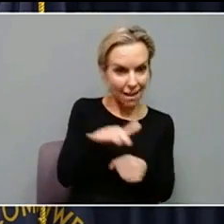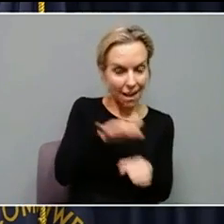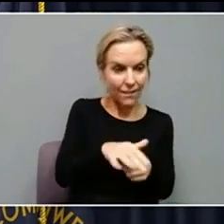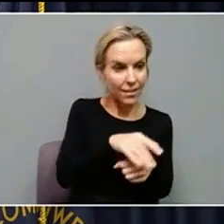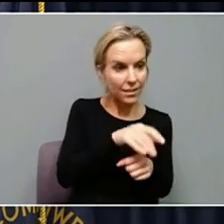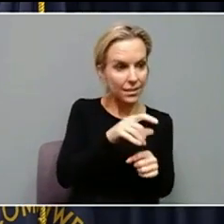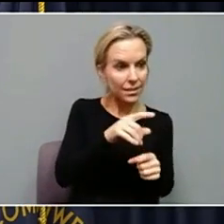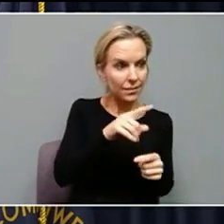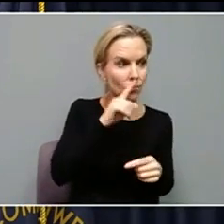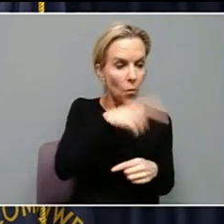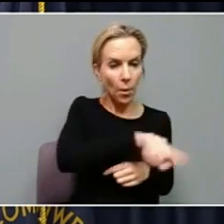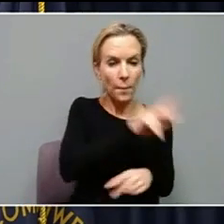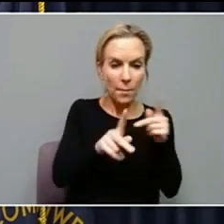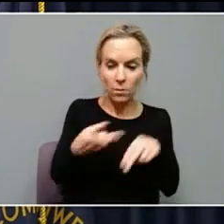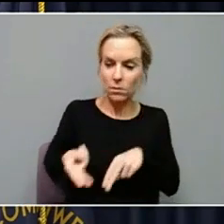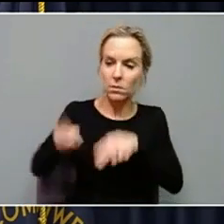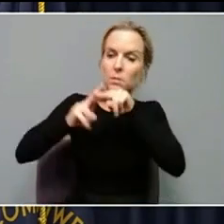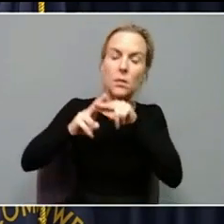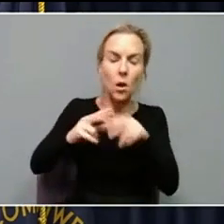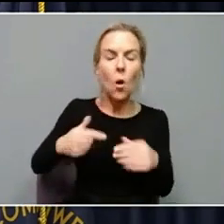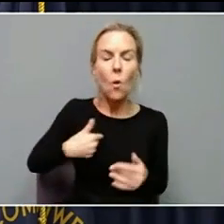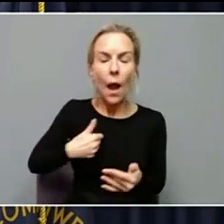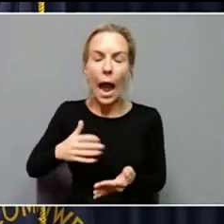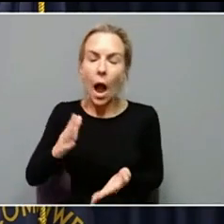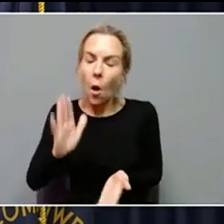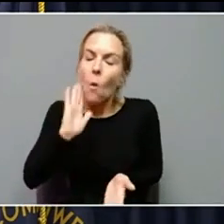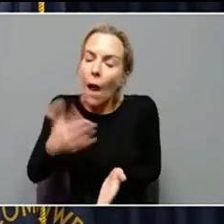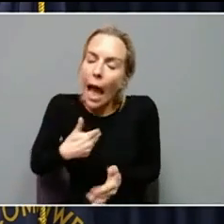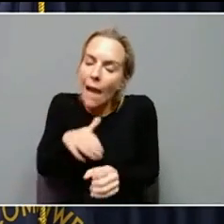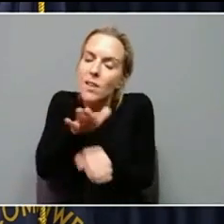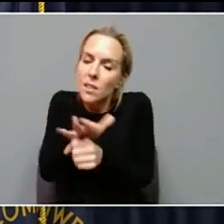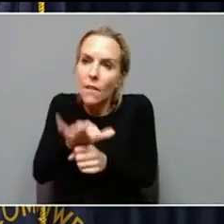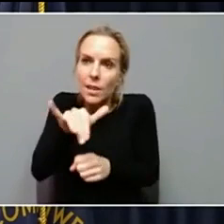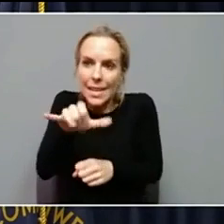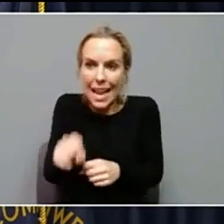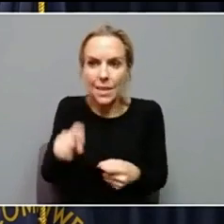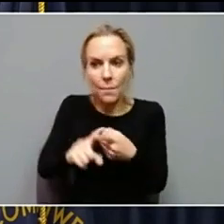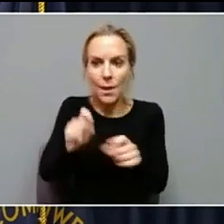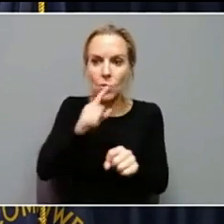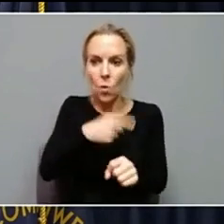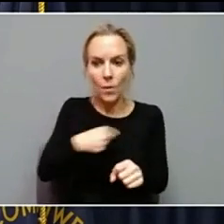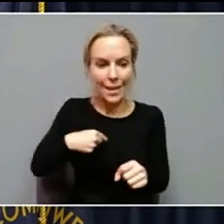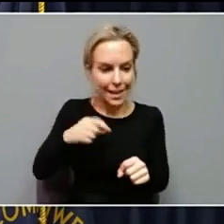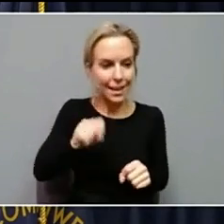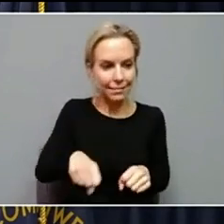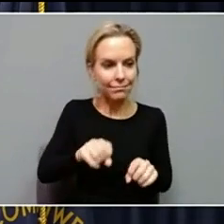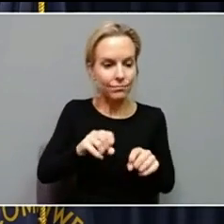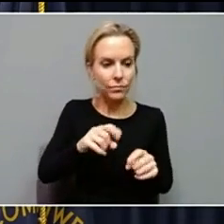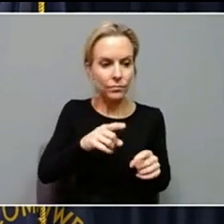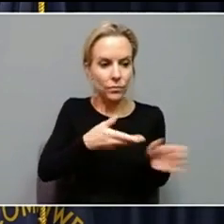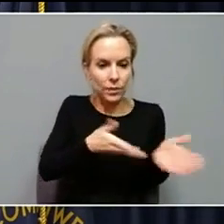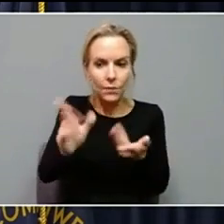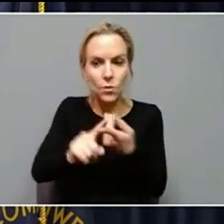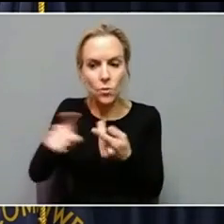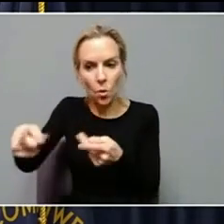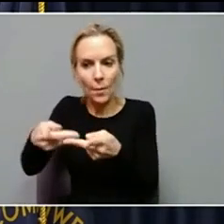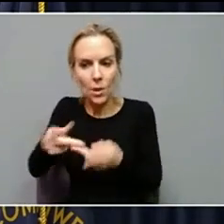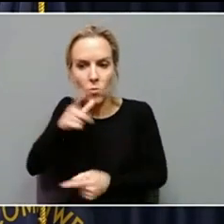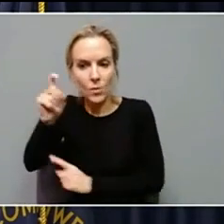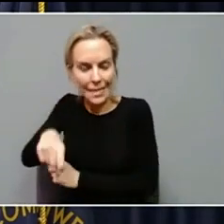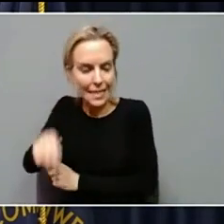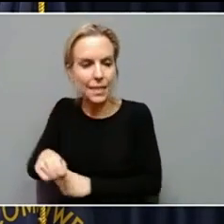ever seen. But we do believe that we are going to have enough. We just got to get them to the places that need them. So we're taking at least 3